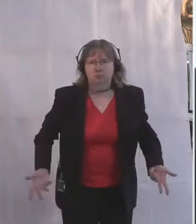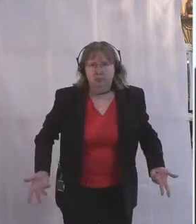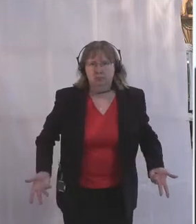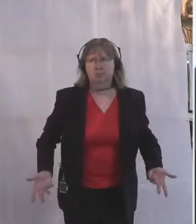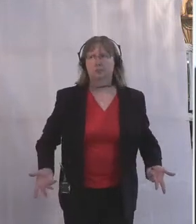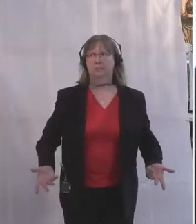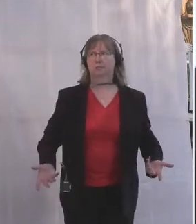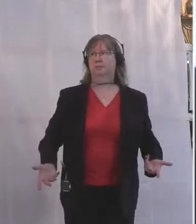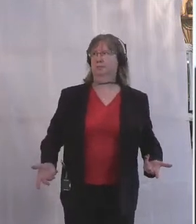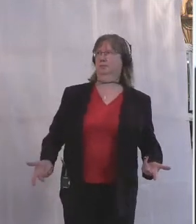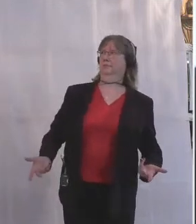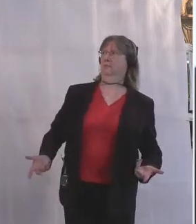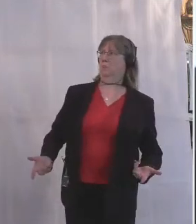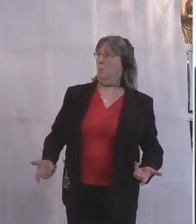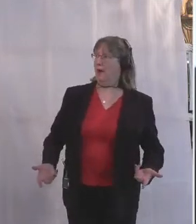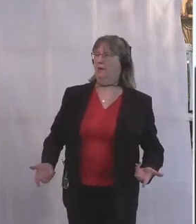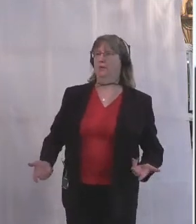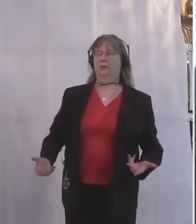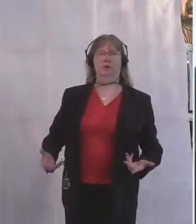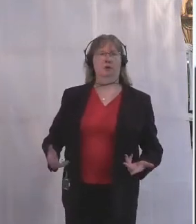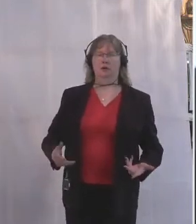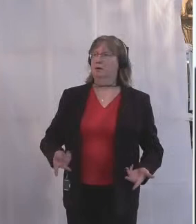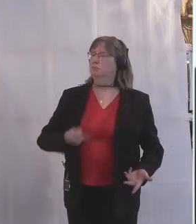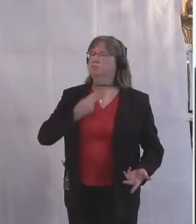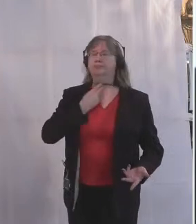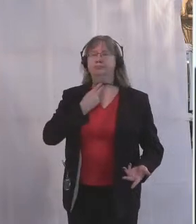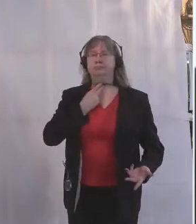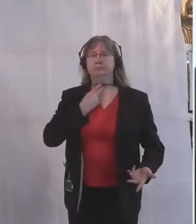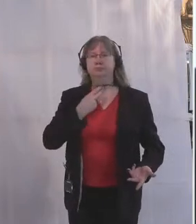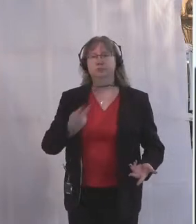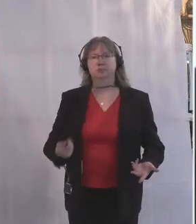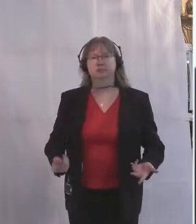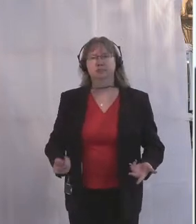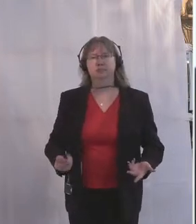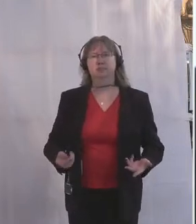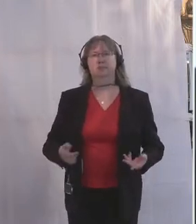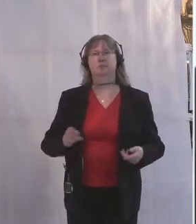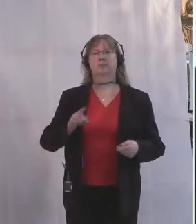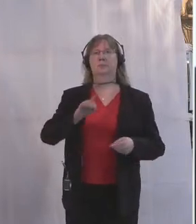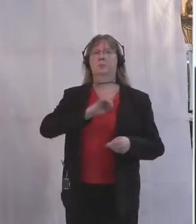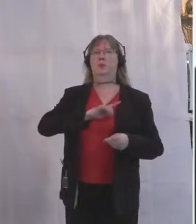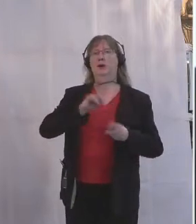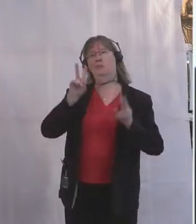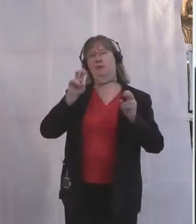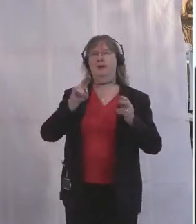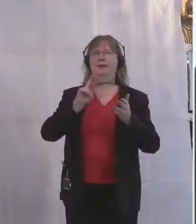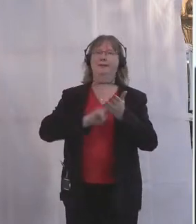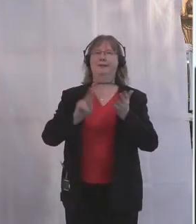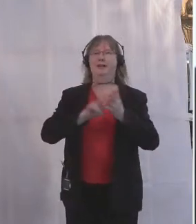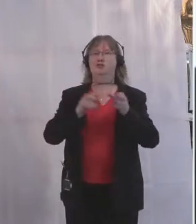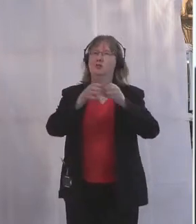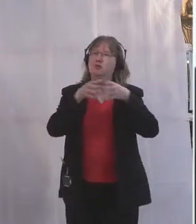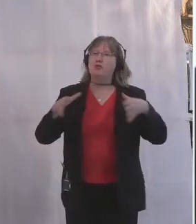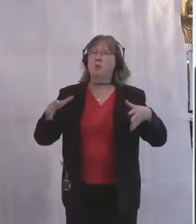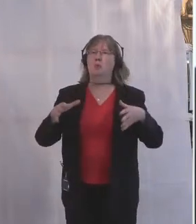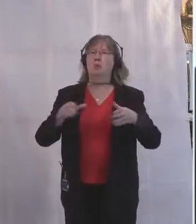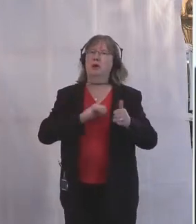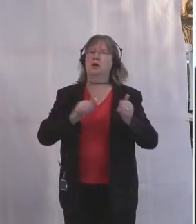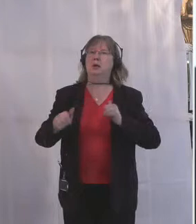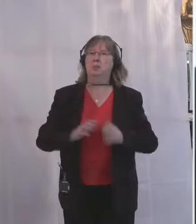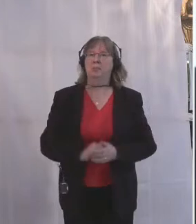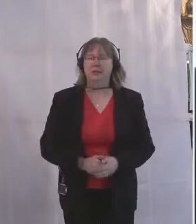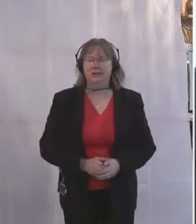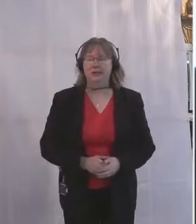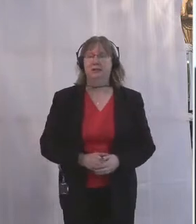control. And this was really devastating because we are a natural growth company, so we're bootstrapping, and it